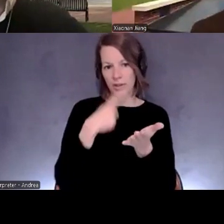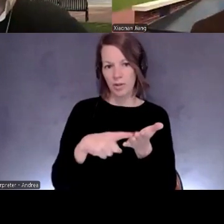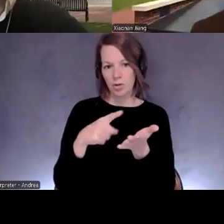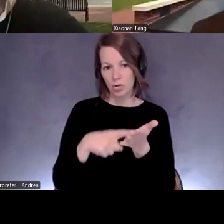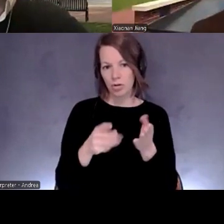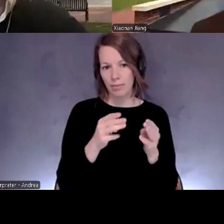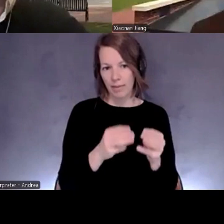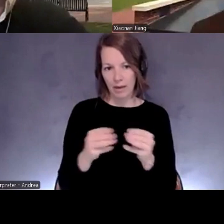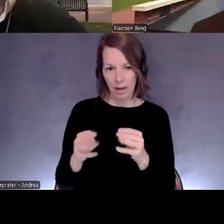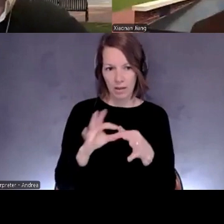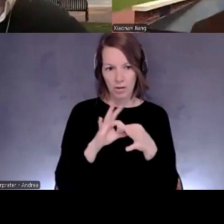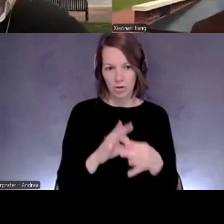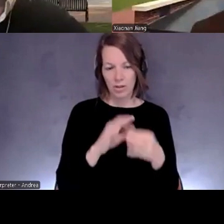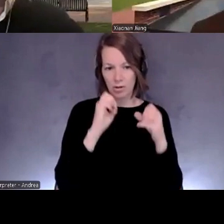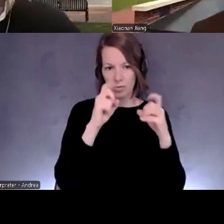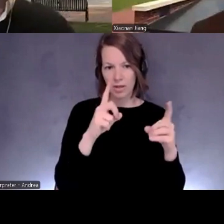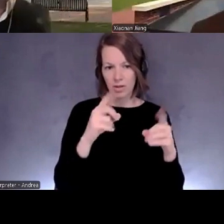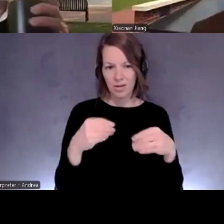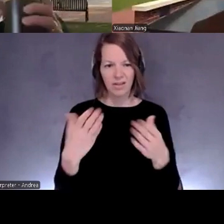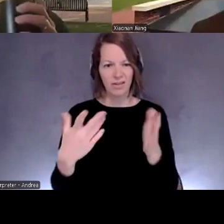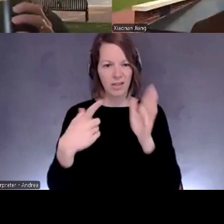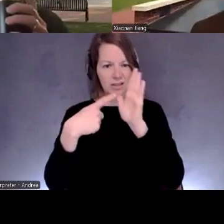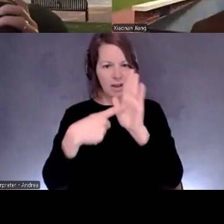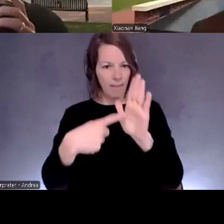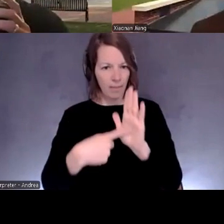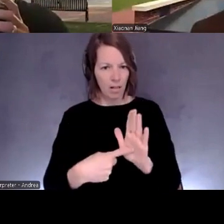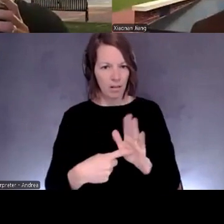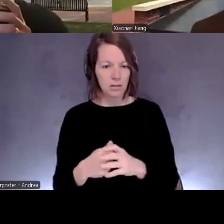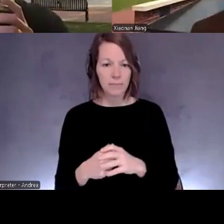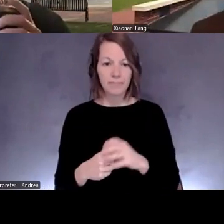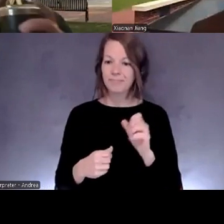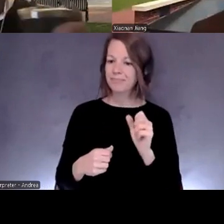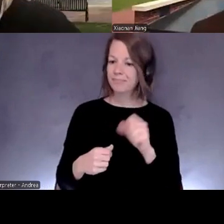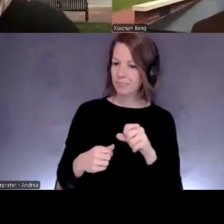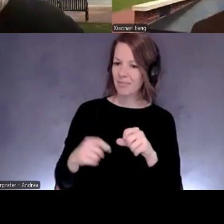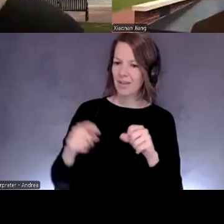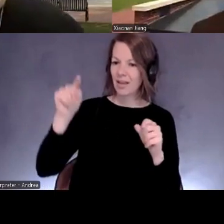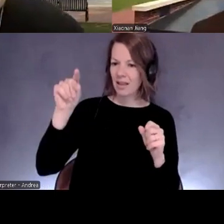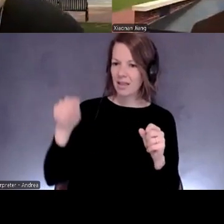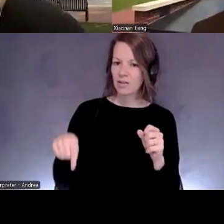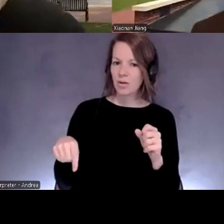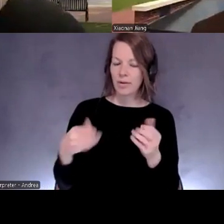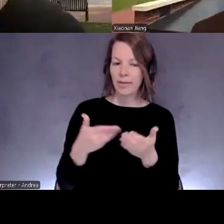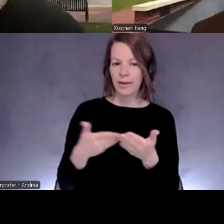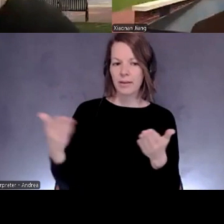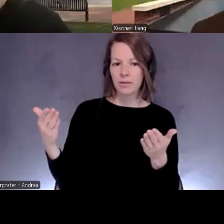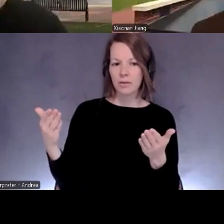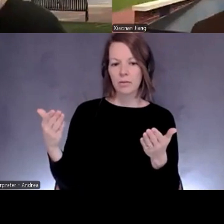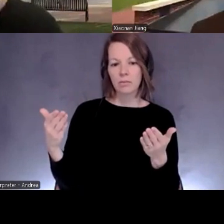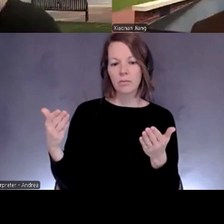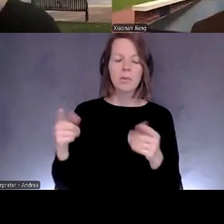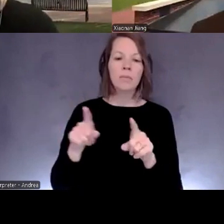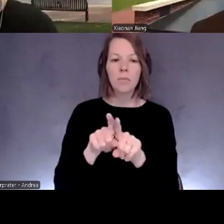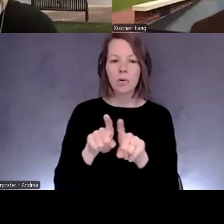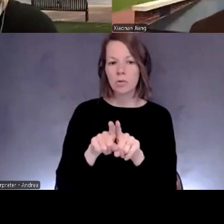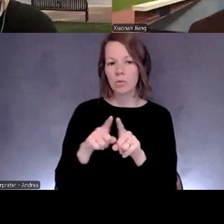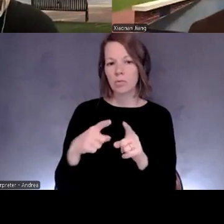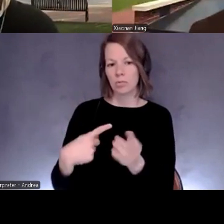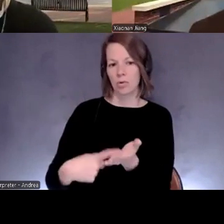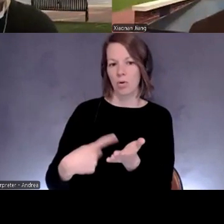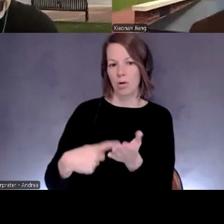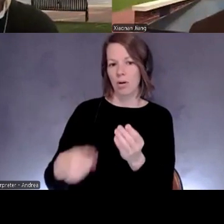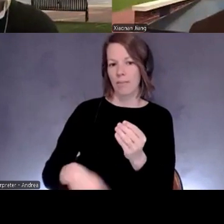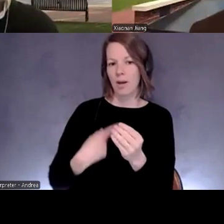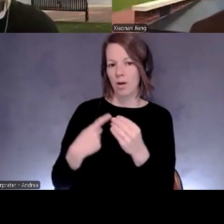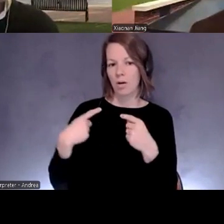methodology in education? Can you give some example? Yeah, so these are kind of things that we also talk about in our